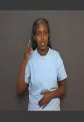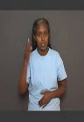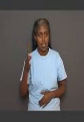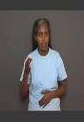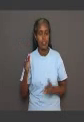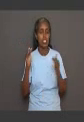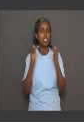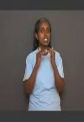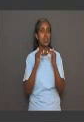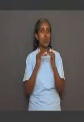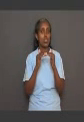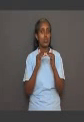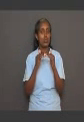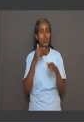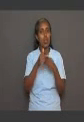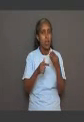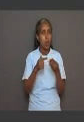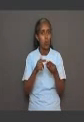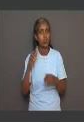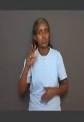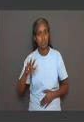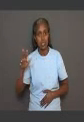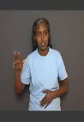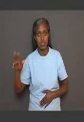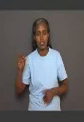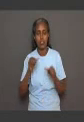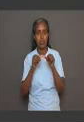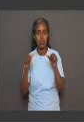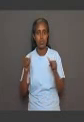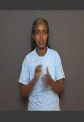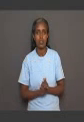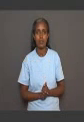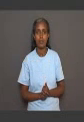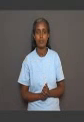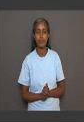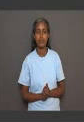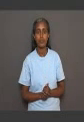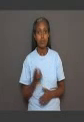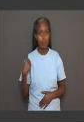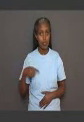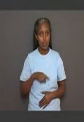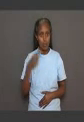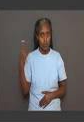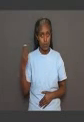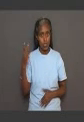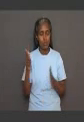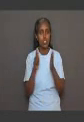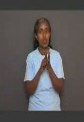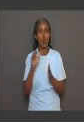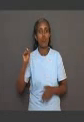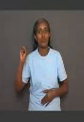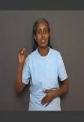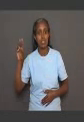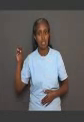Side F is equal to about 33 units. We use the law